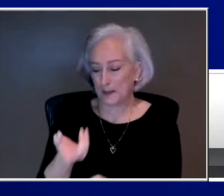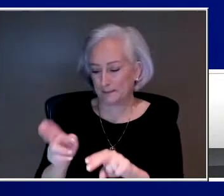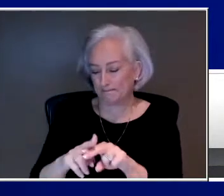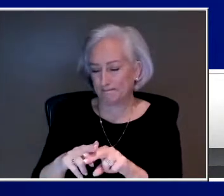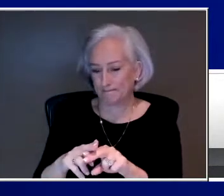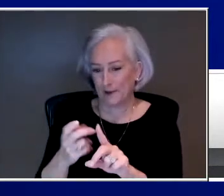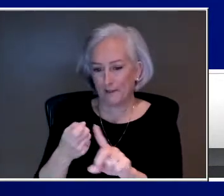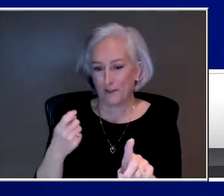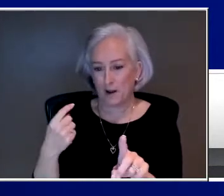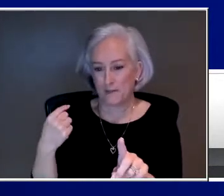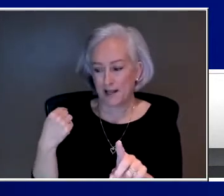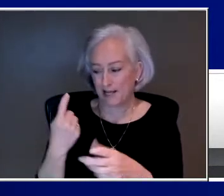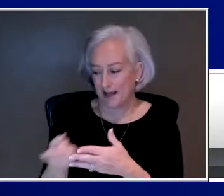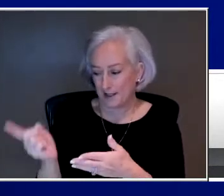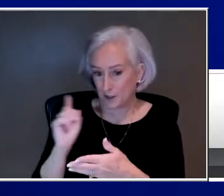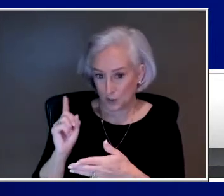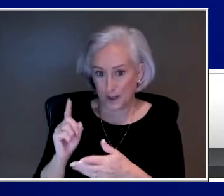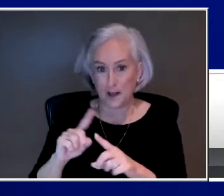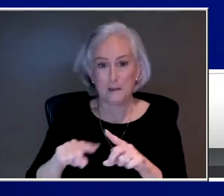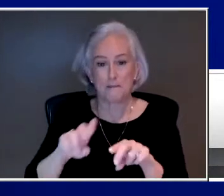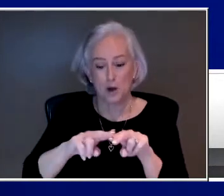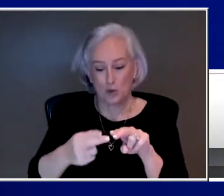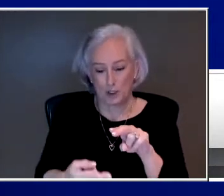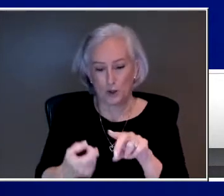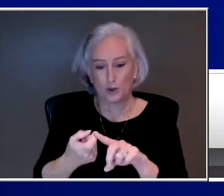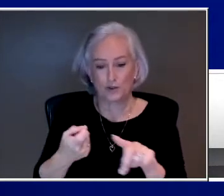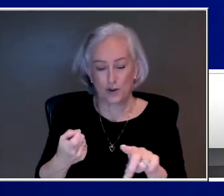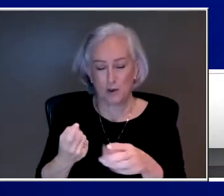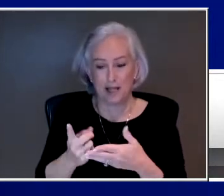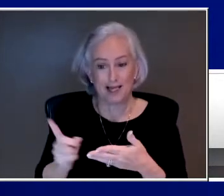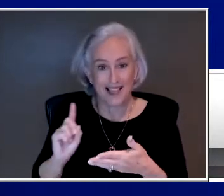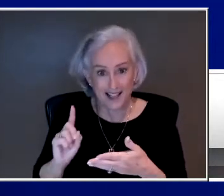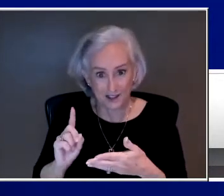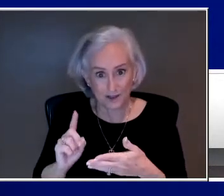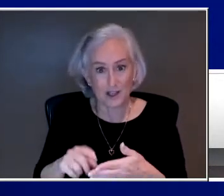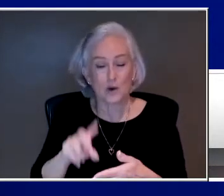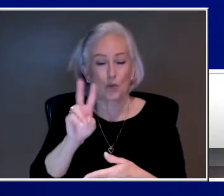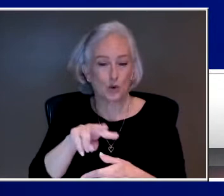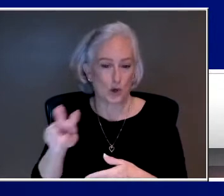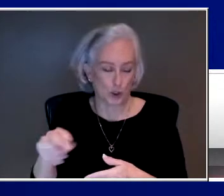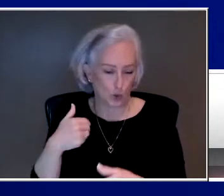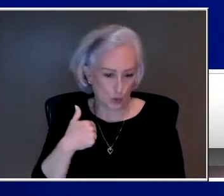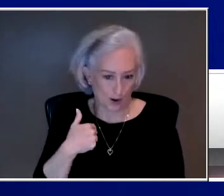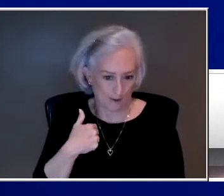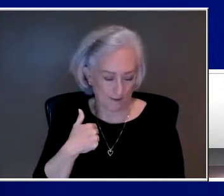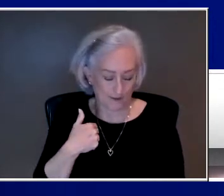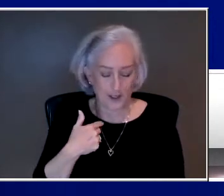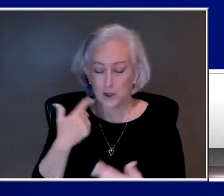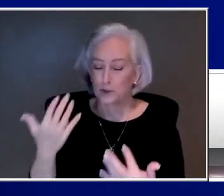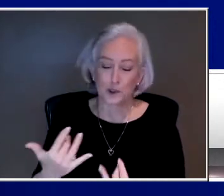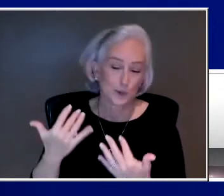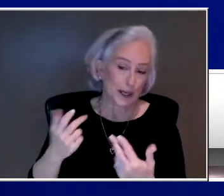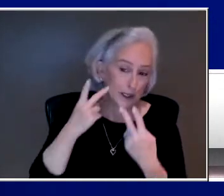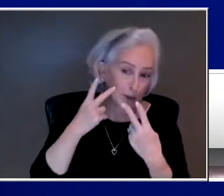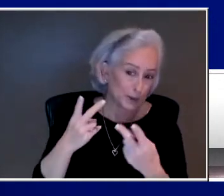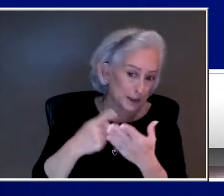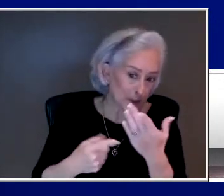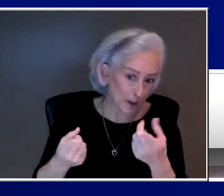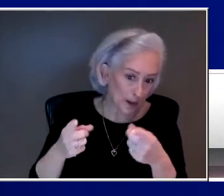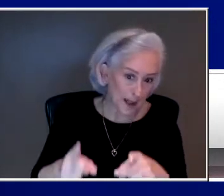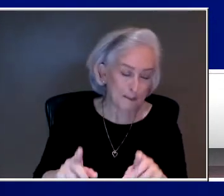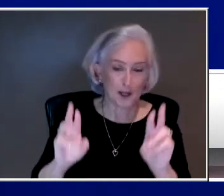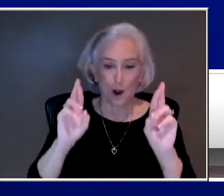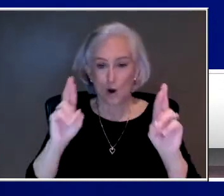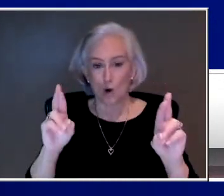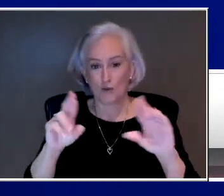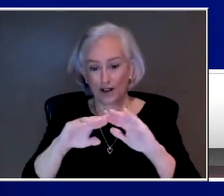it is down from 2 weeks ago when we had 22 active patients. Overall, we'll just have to wait to see the trend. Hopefully it will stay under that 20